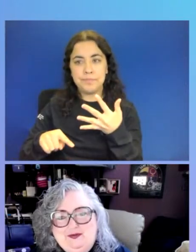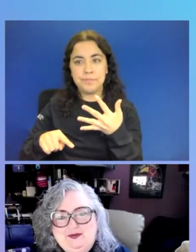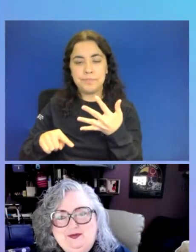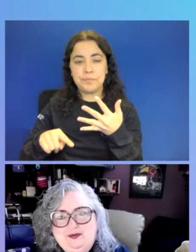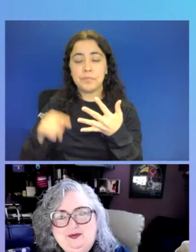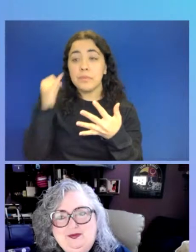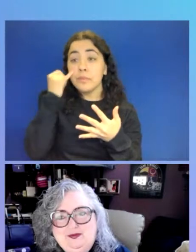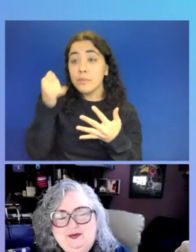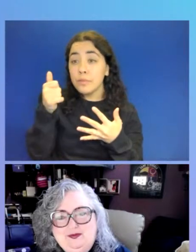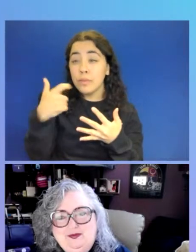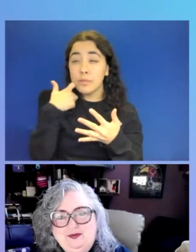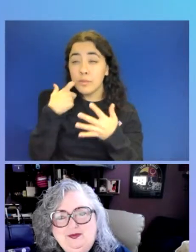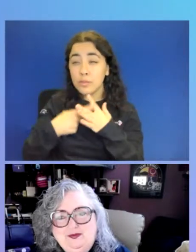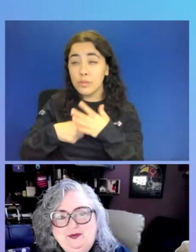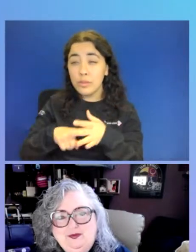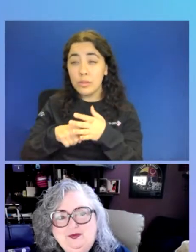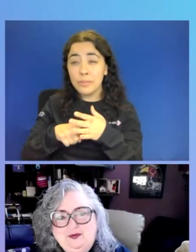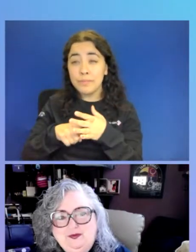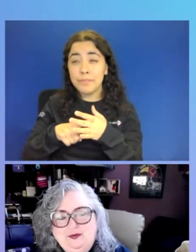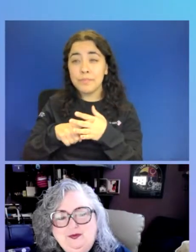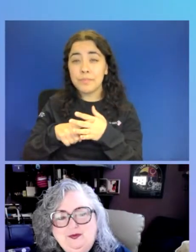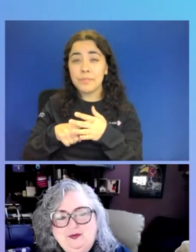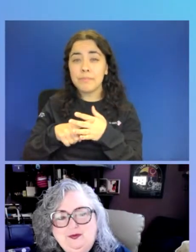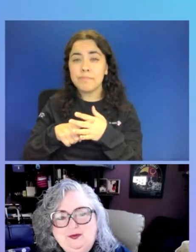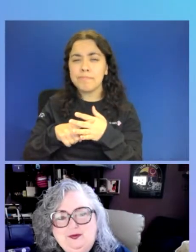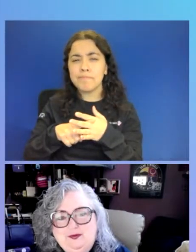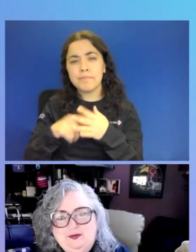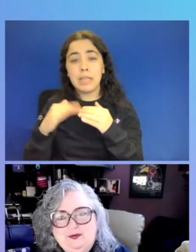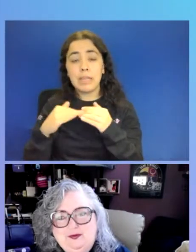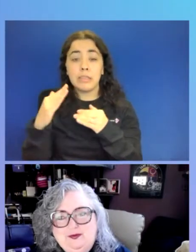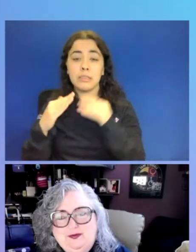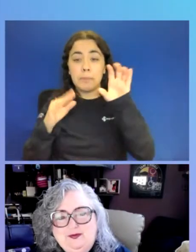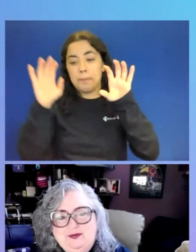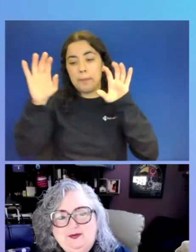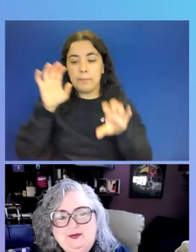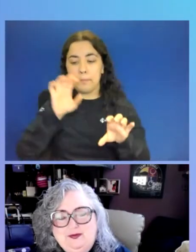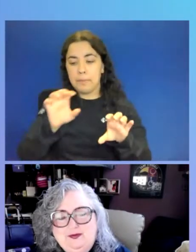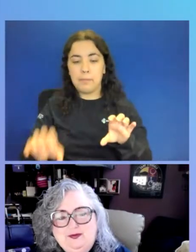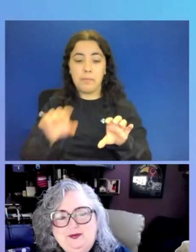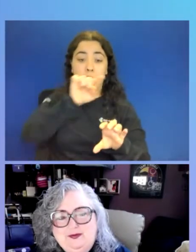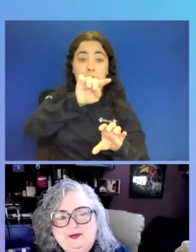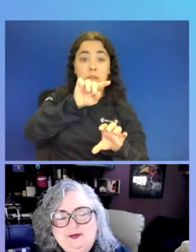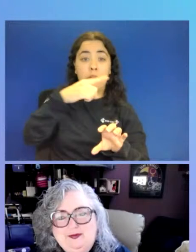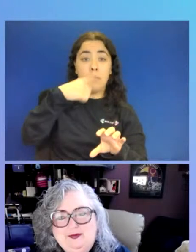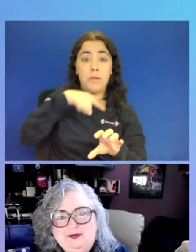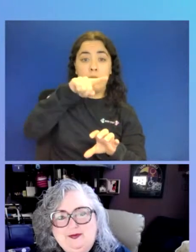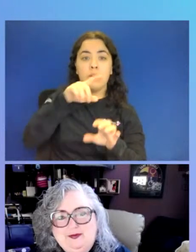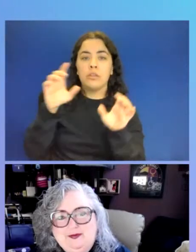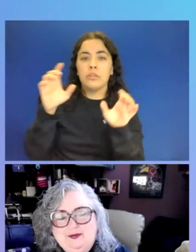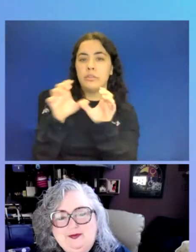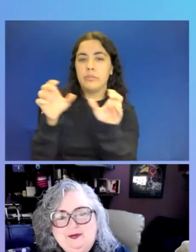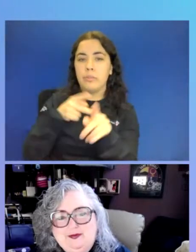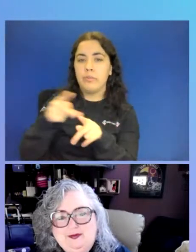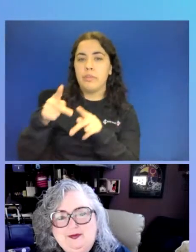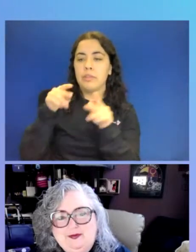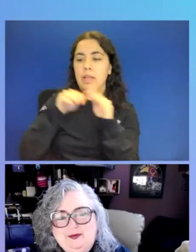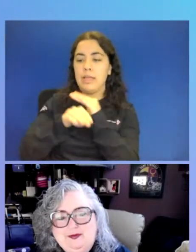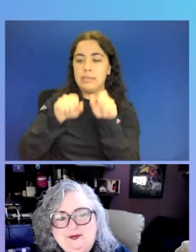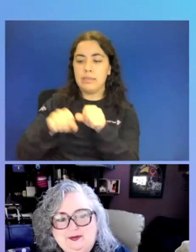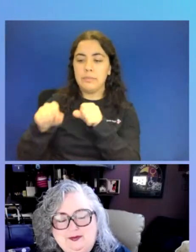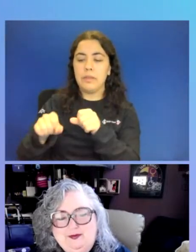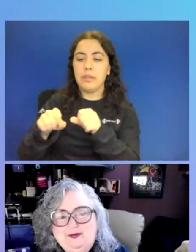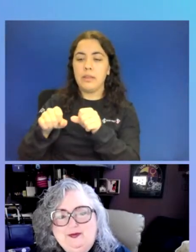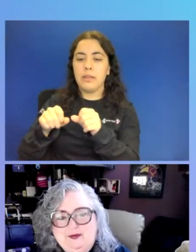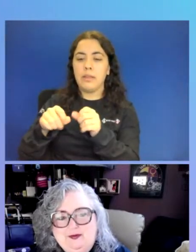just starting, the one that's at least on the screen here showing in the upper left, it's the Certified Professional Accessibility Core